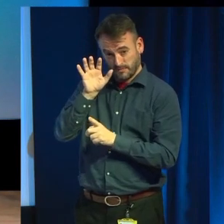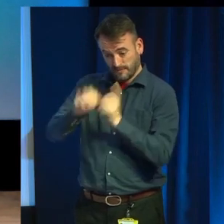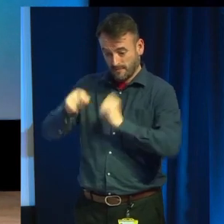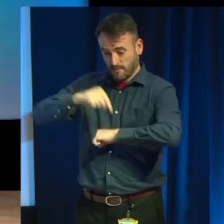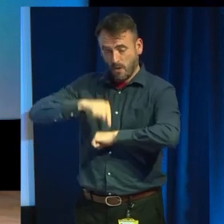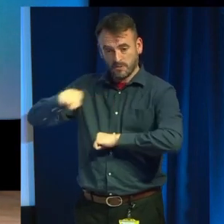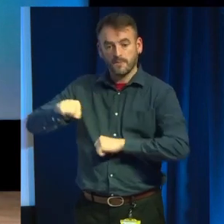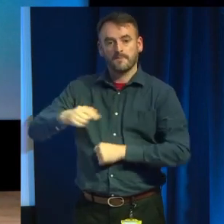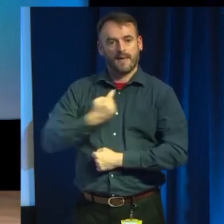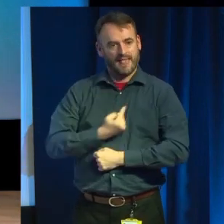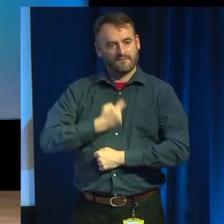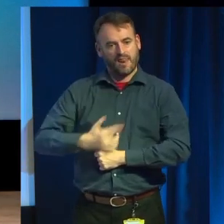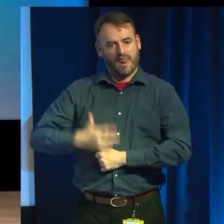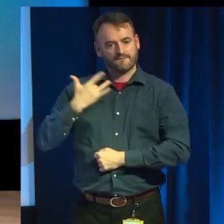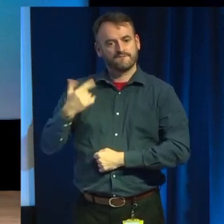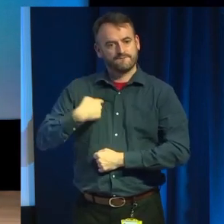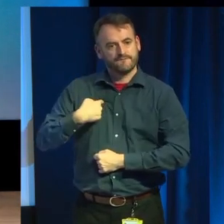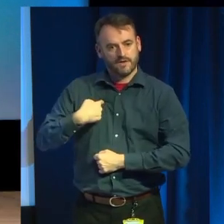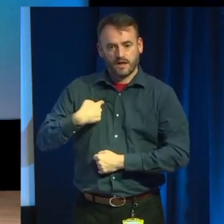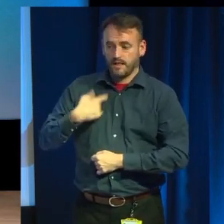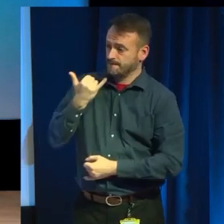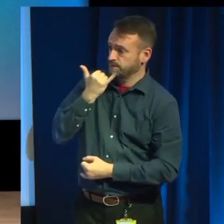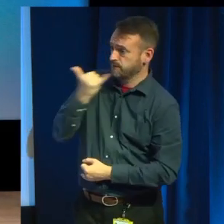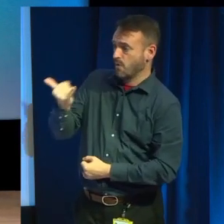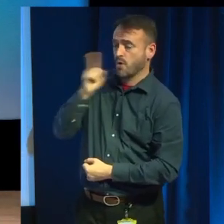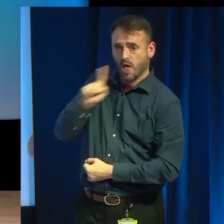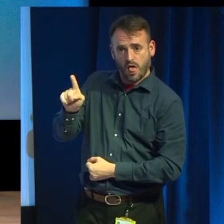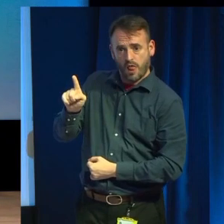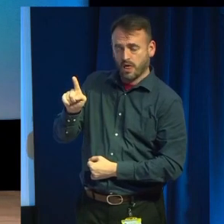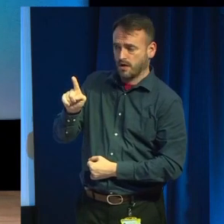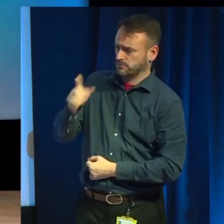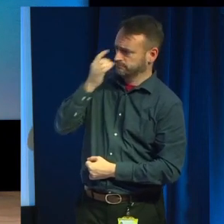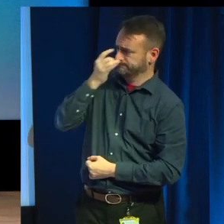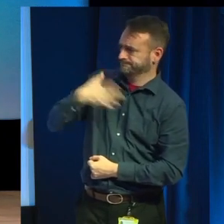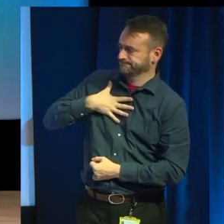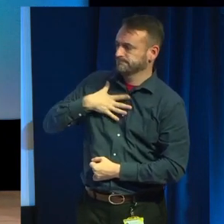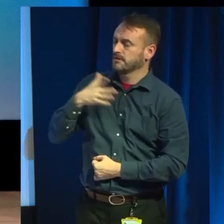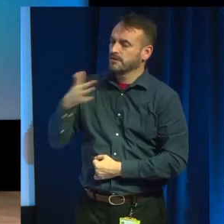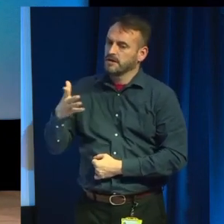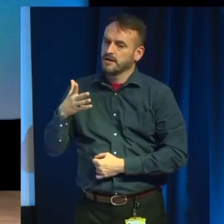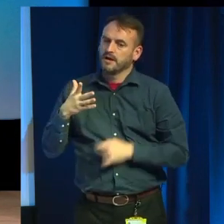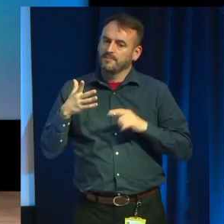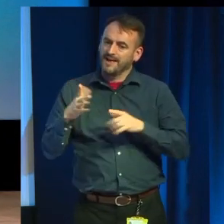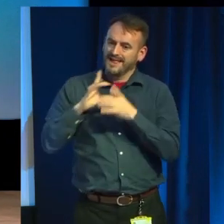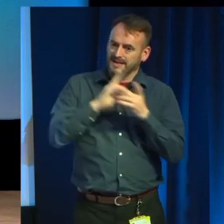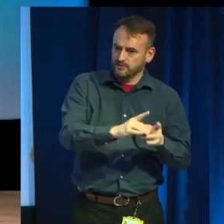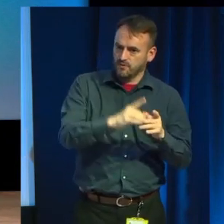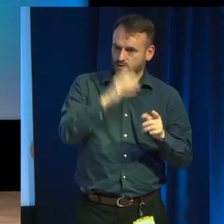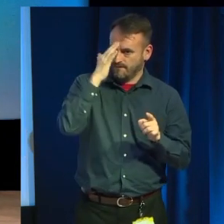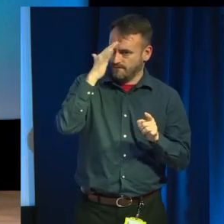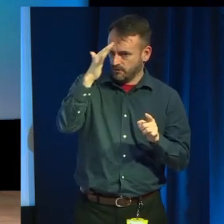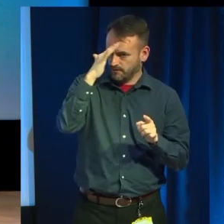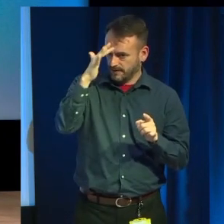life, that, specific phone call. And it's wrapped around the philosophical concept, so that serves kind of